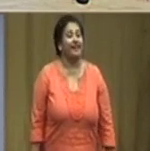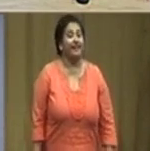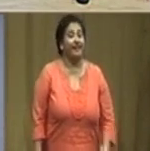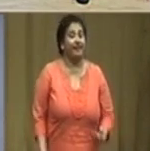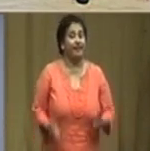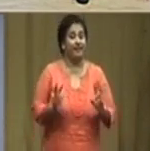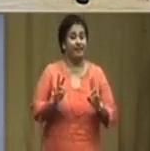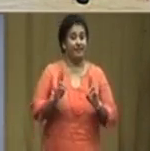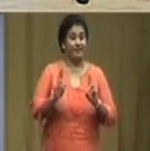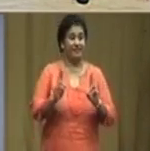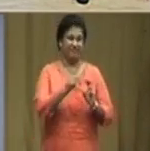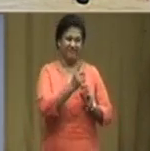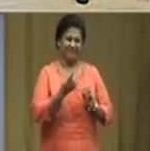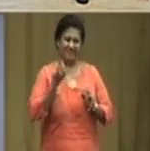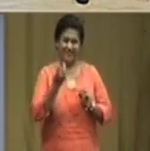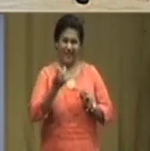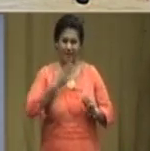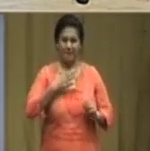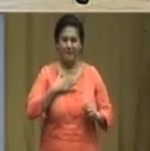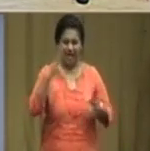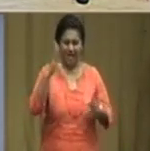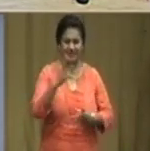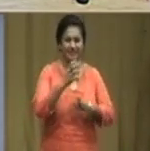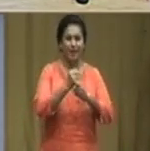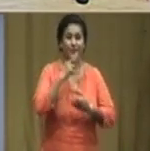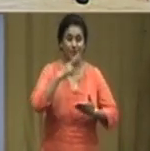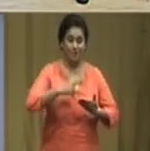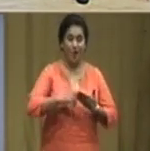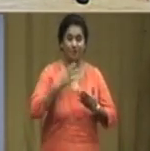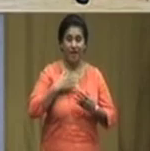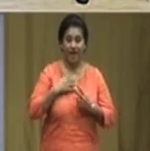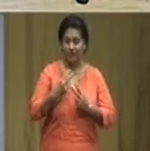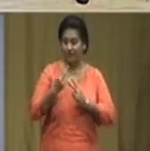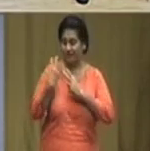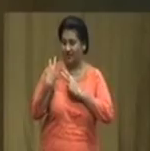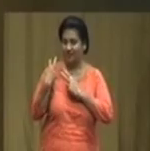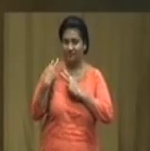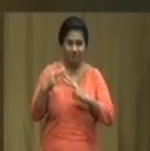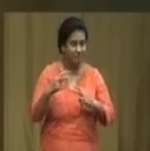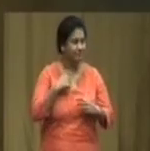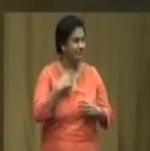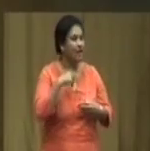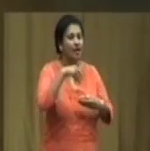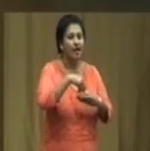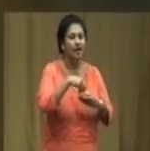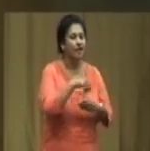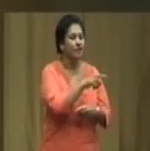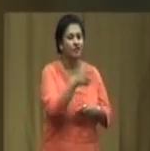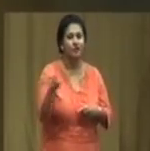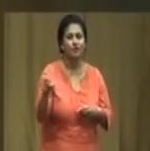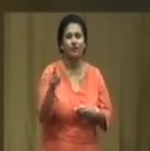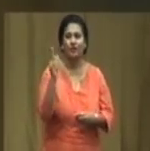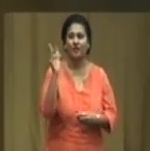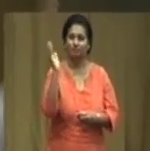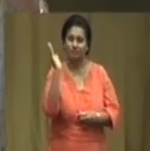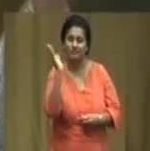assessment of this, my summary or my report or my reflections from participating in your session today. And what I decided to do